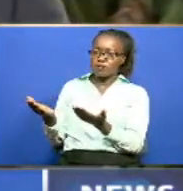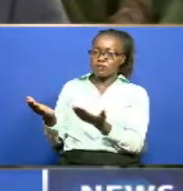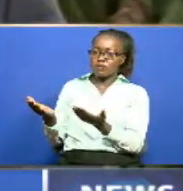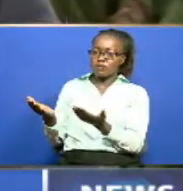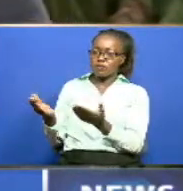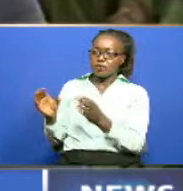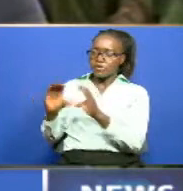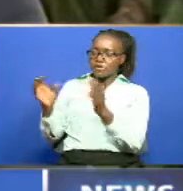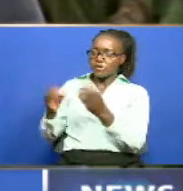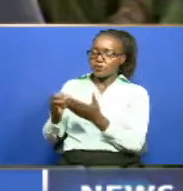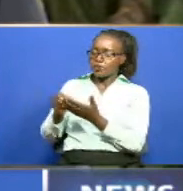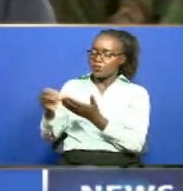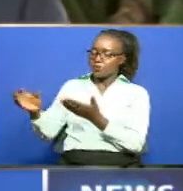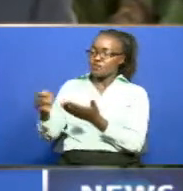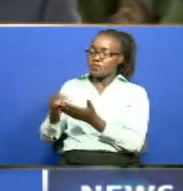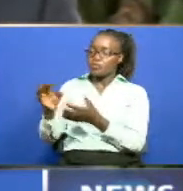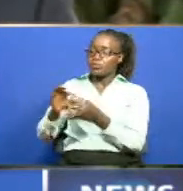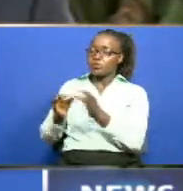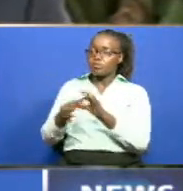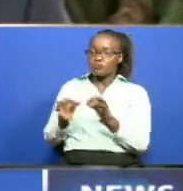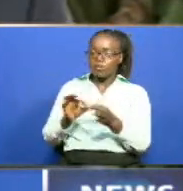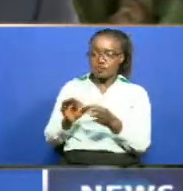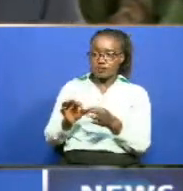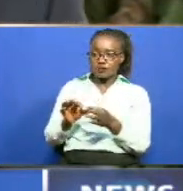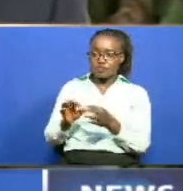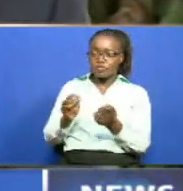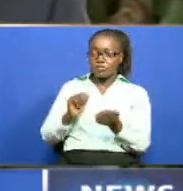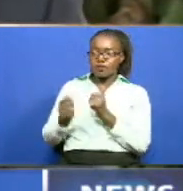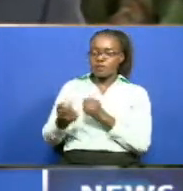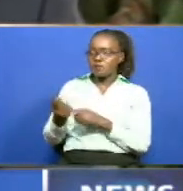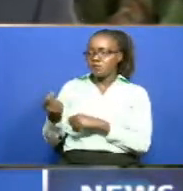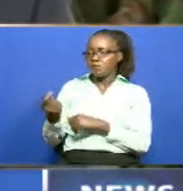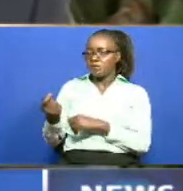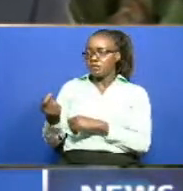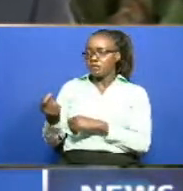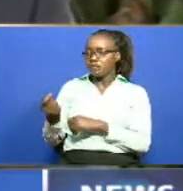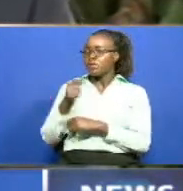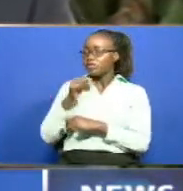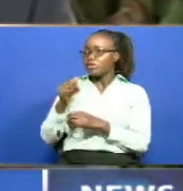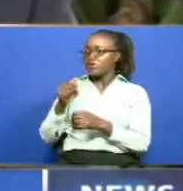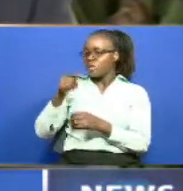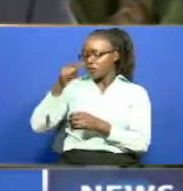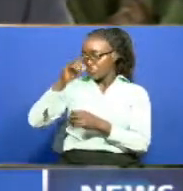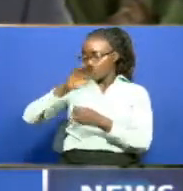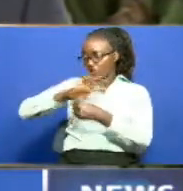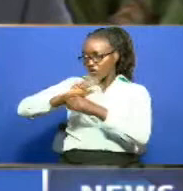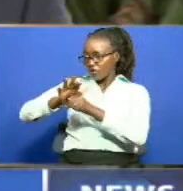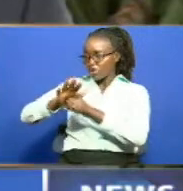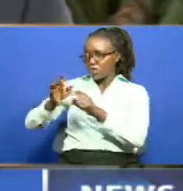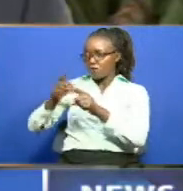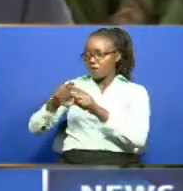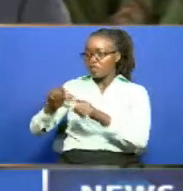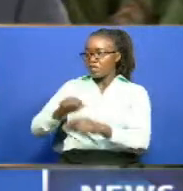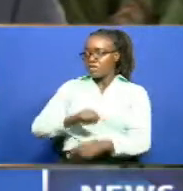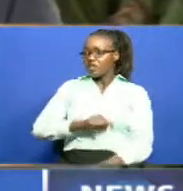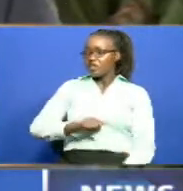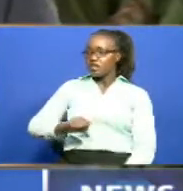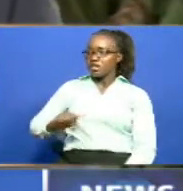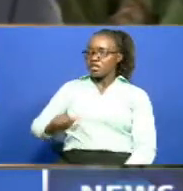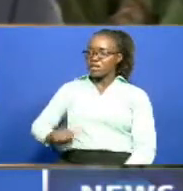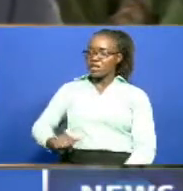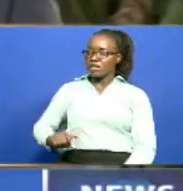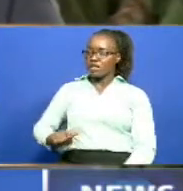global supply chains might be realigning a little bit, not just because of COVID, but because of also the